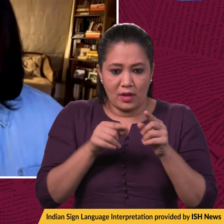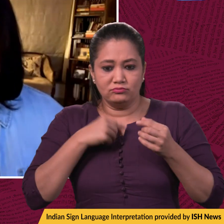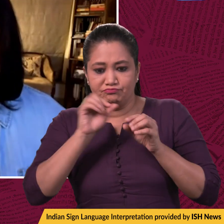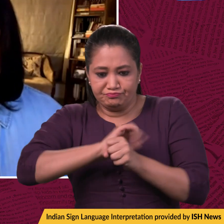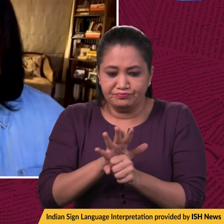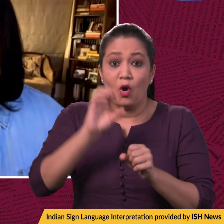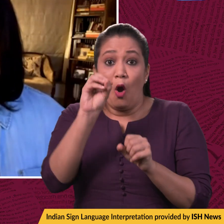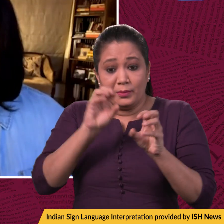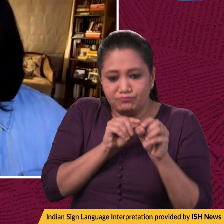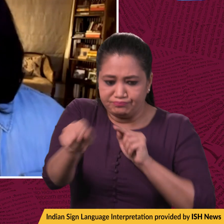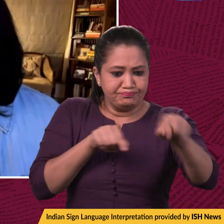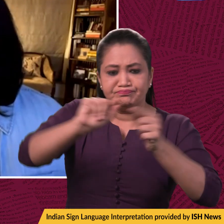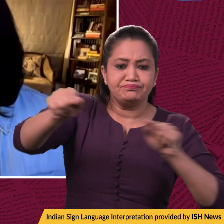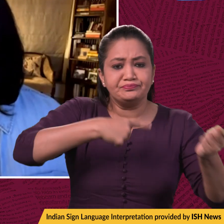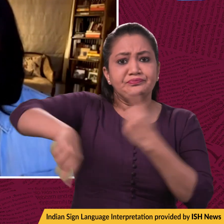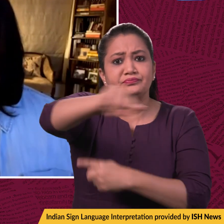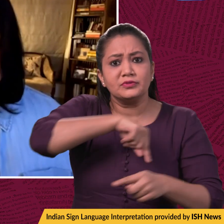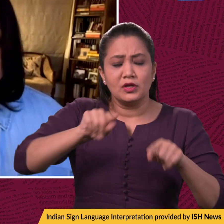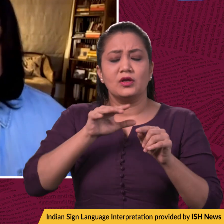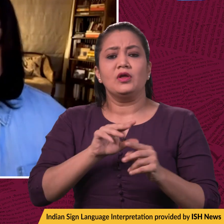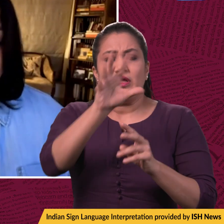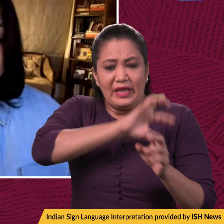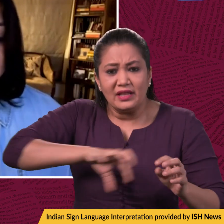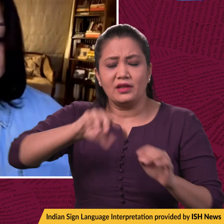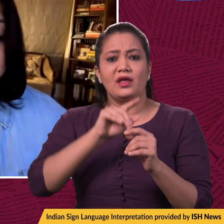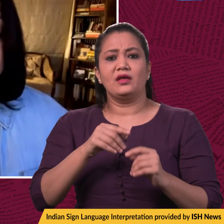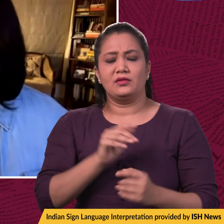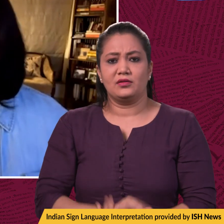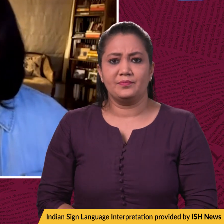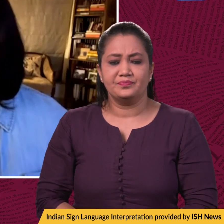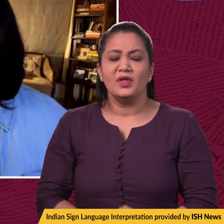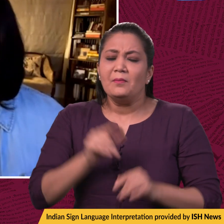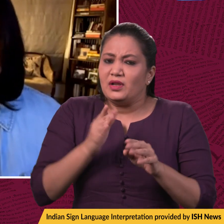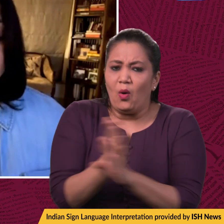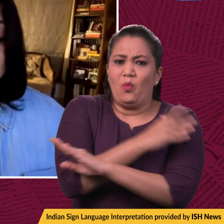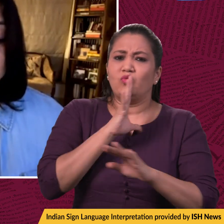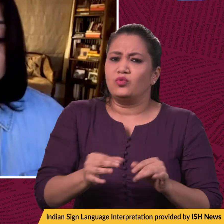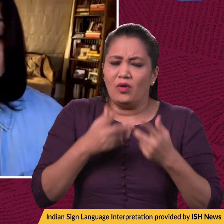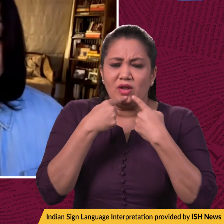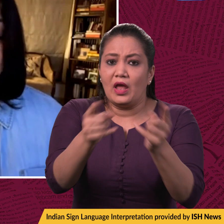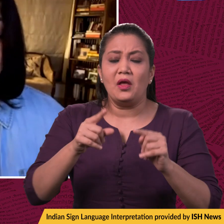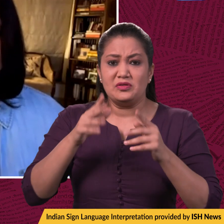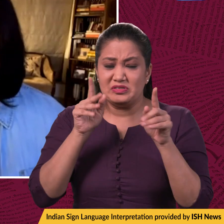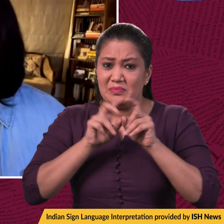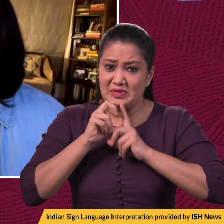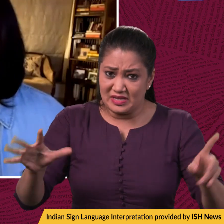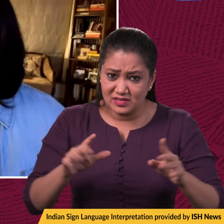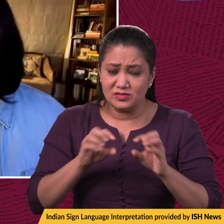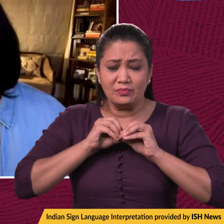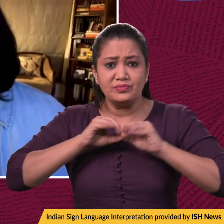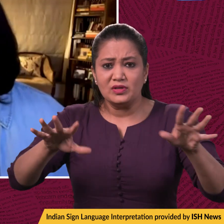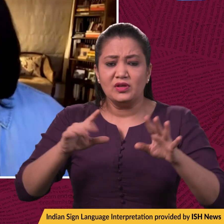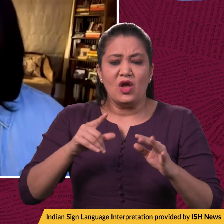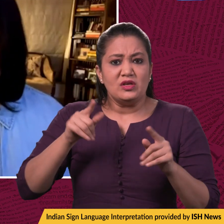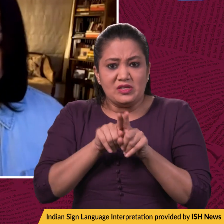the Omicron COVID variant across regions in England, but he says it's too early to say if it will, and I quote, "knock